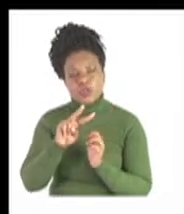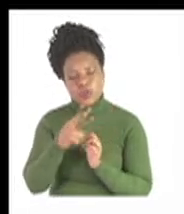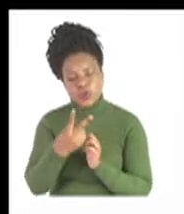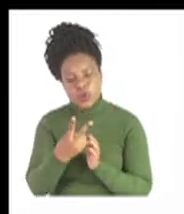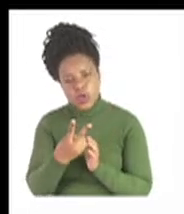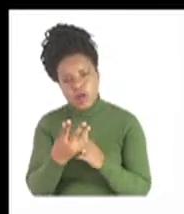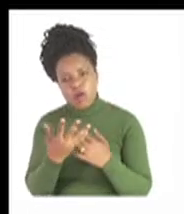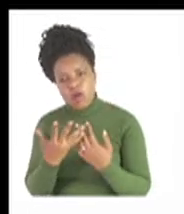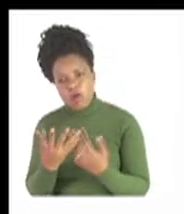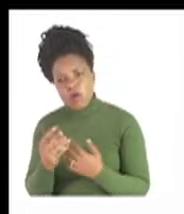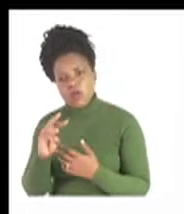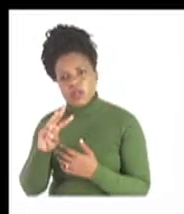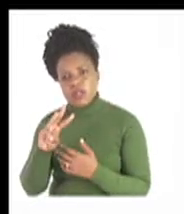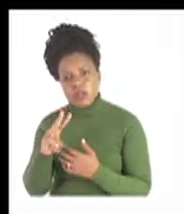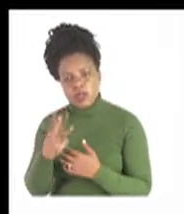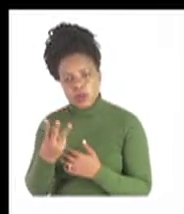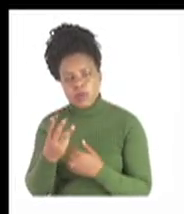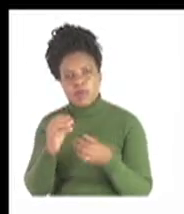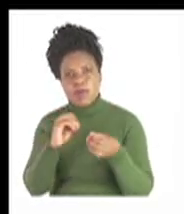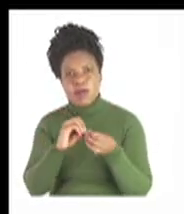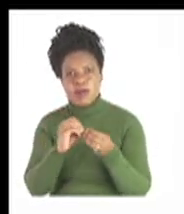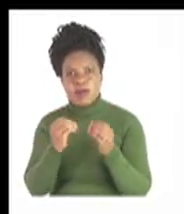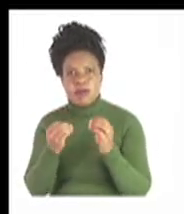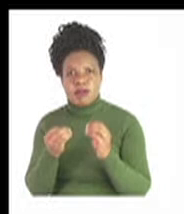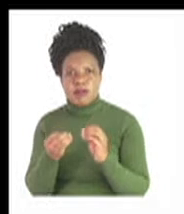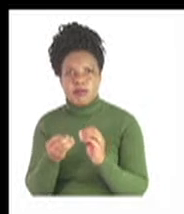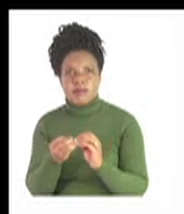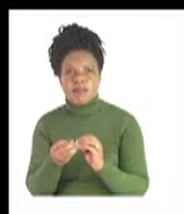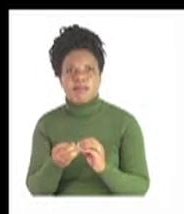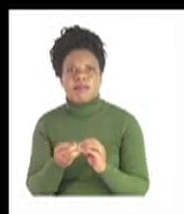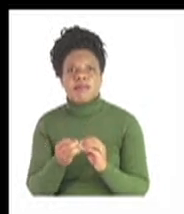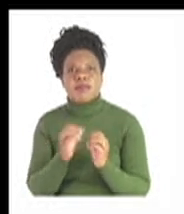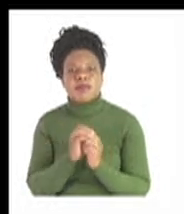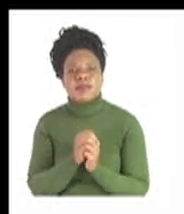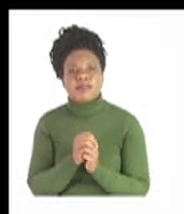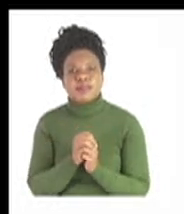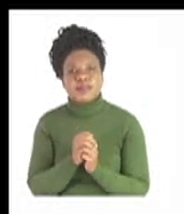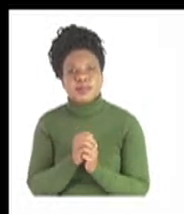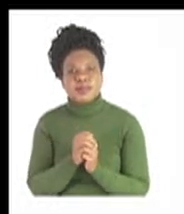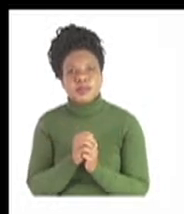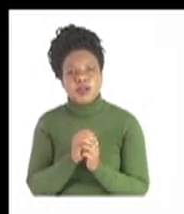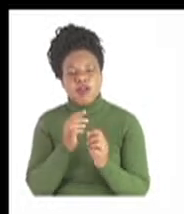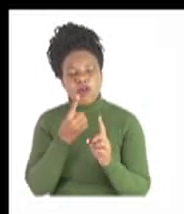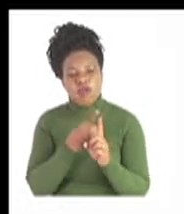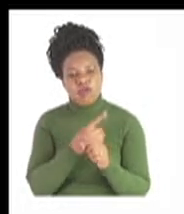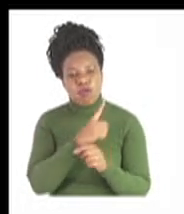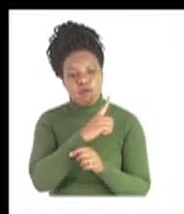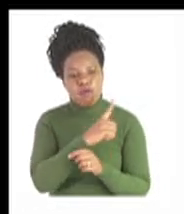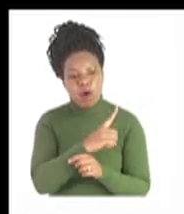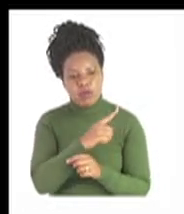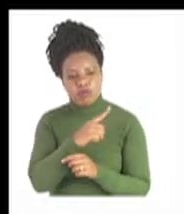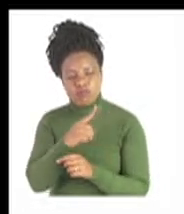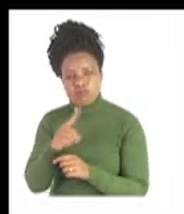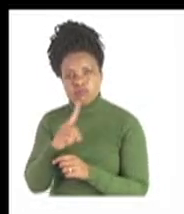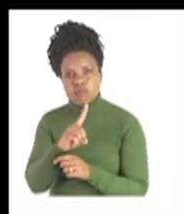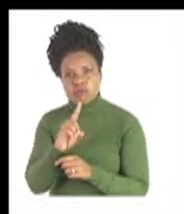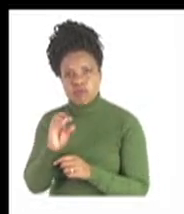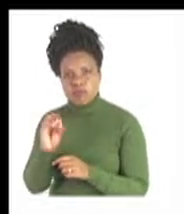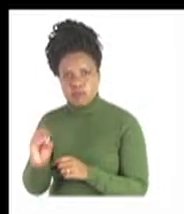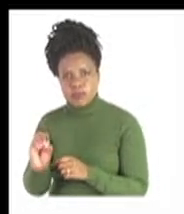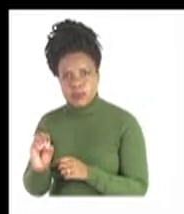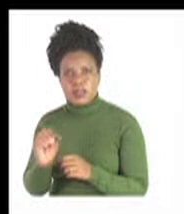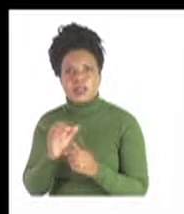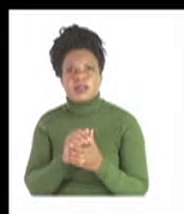itself, we call that the product or the answer is a square